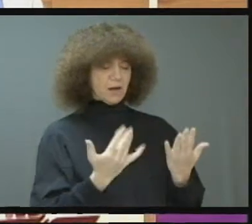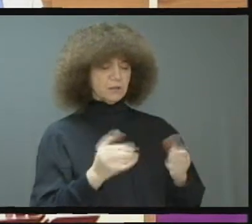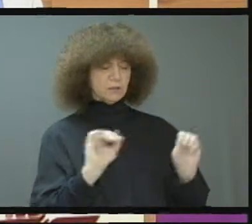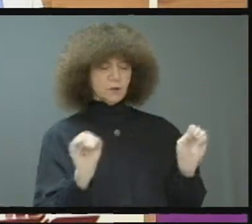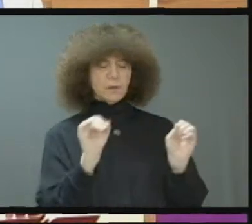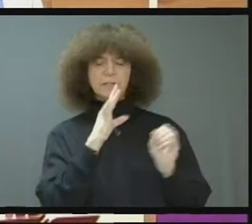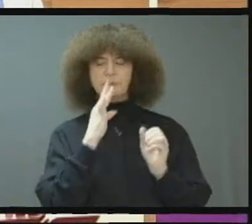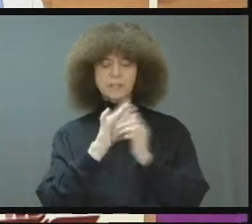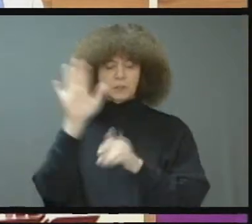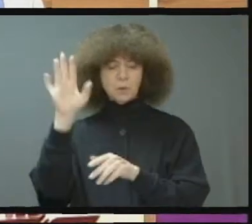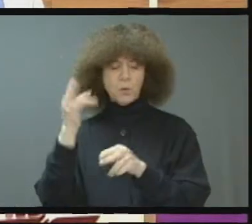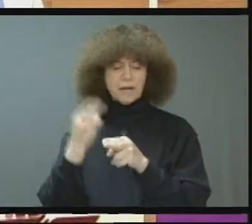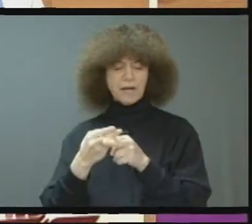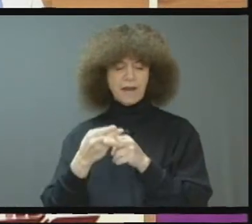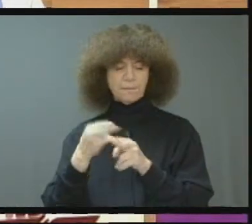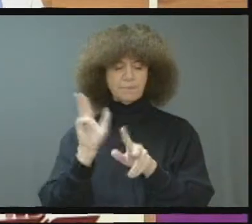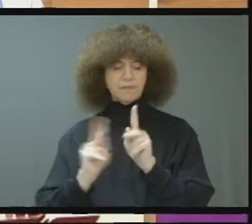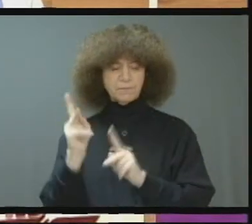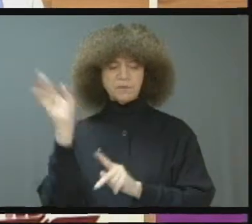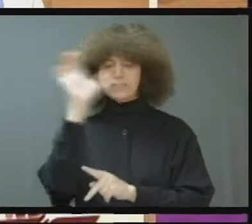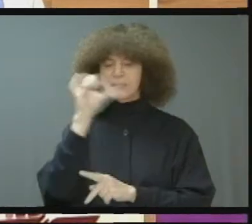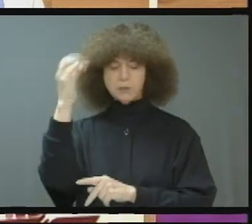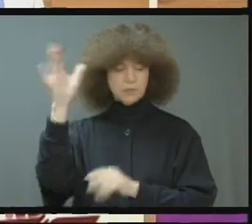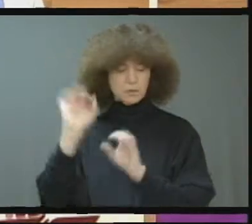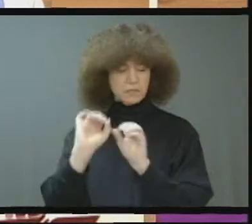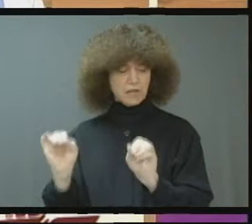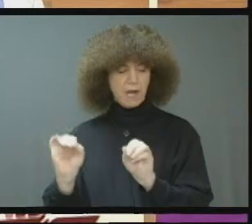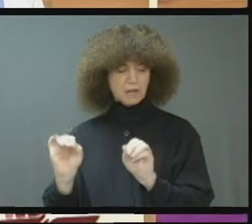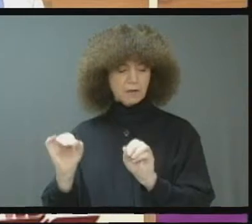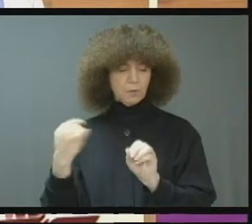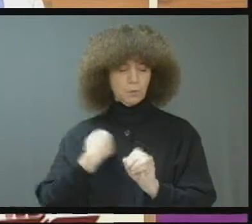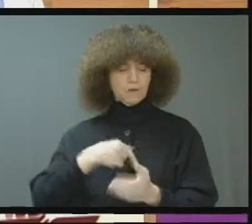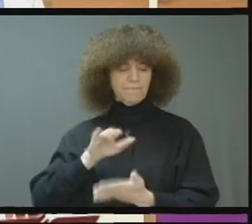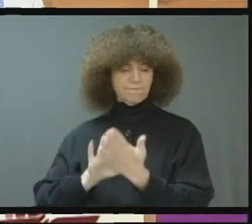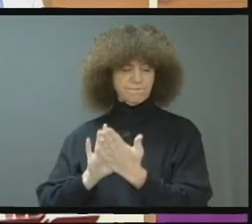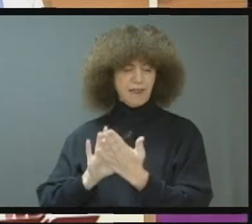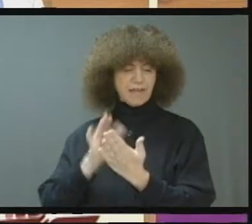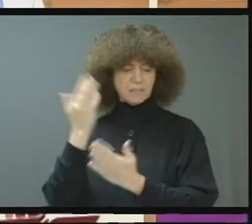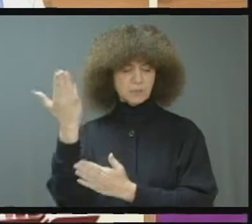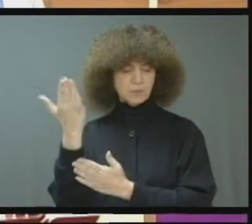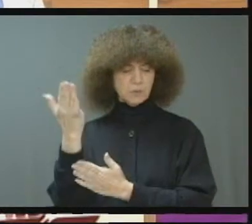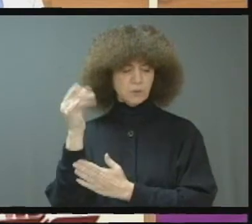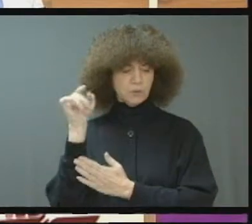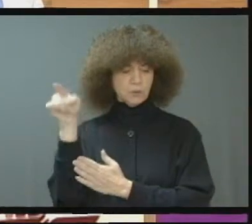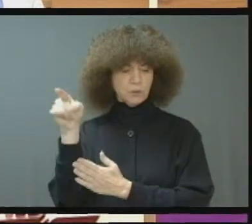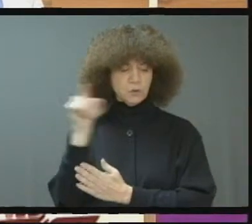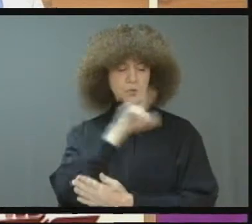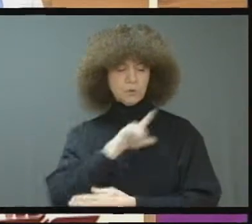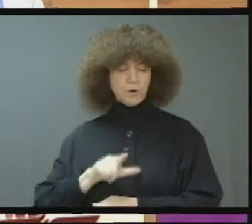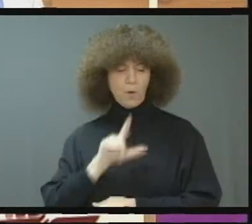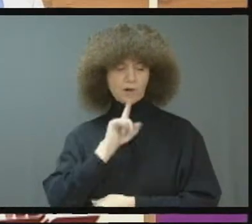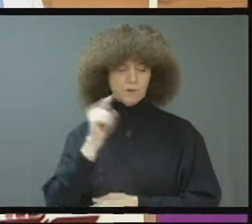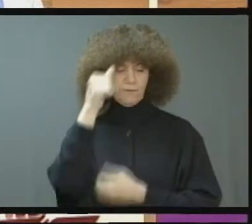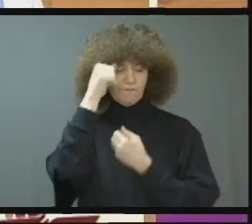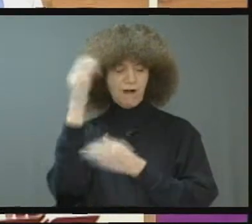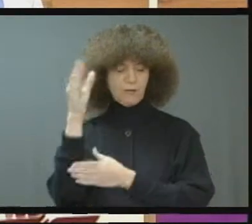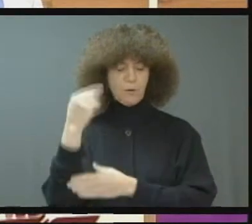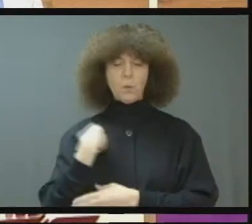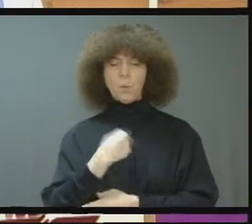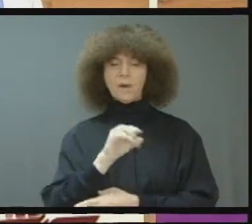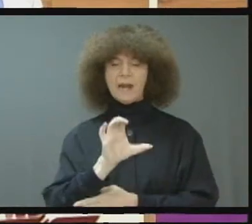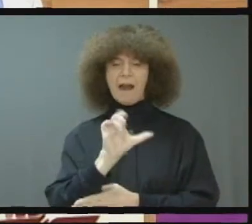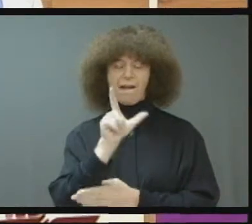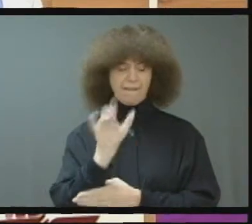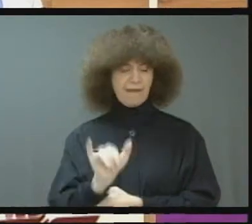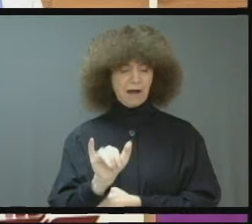our sins. Yet, O Lord, you are our Father. We are the clay, you are the potter. We are all the